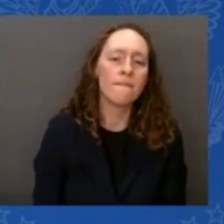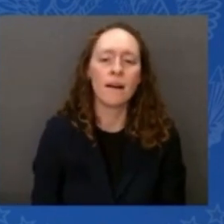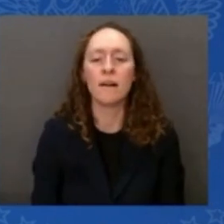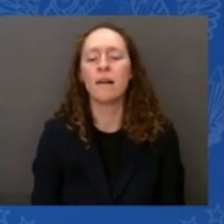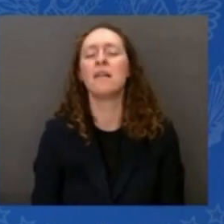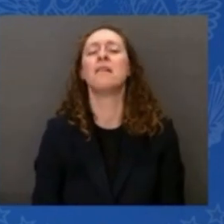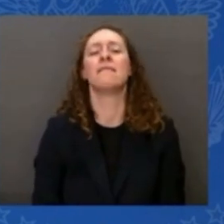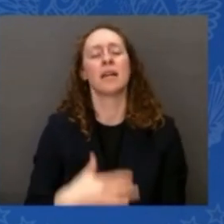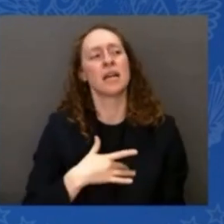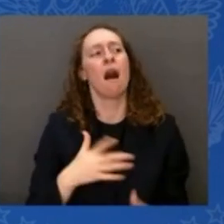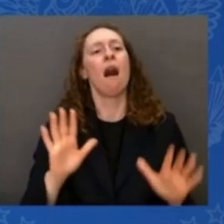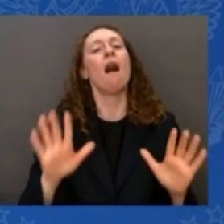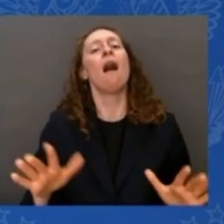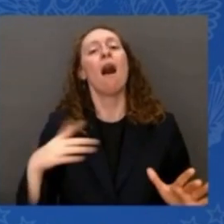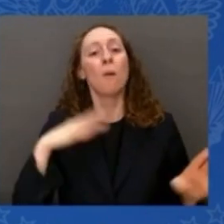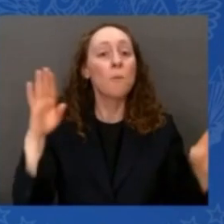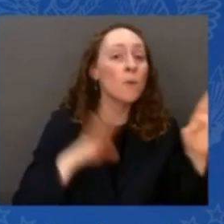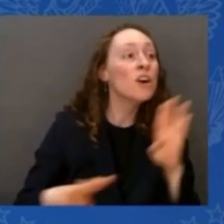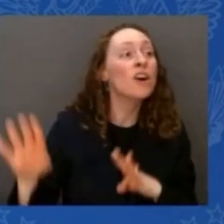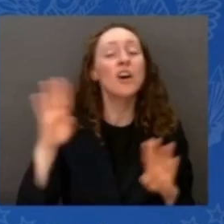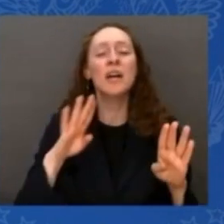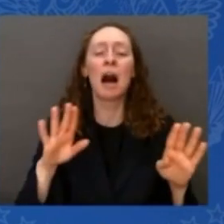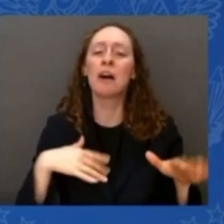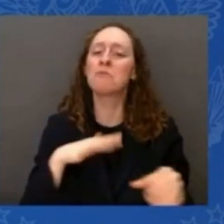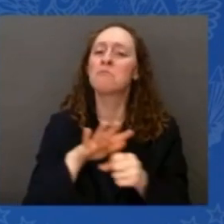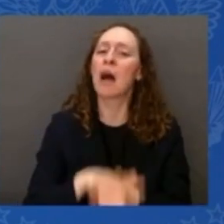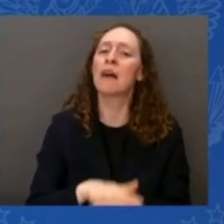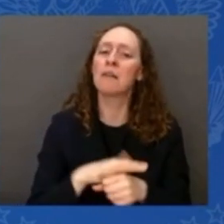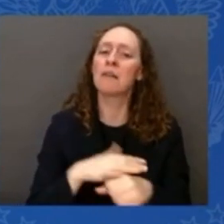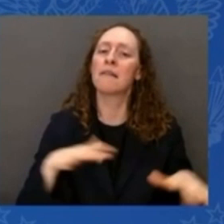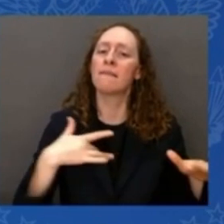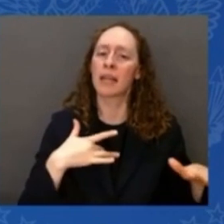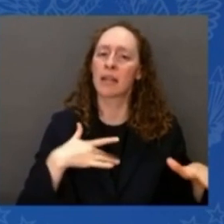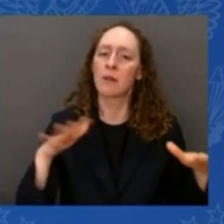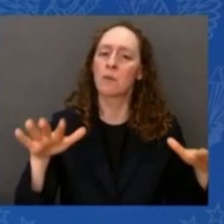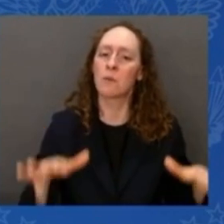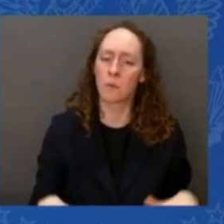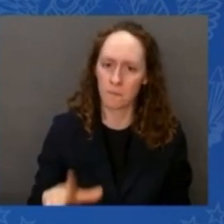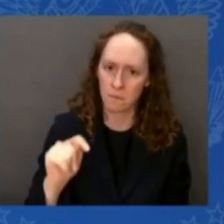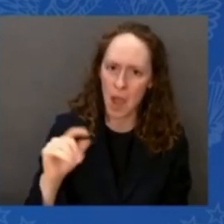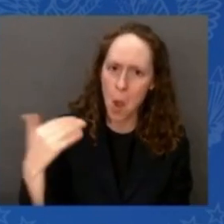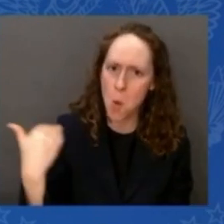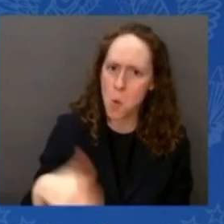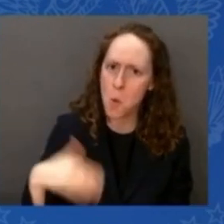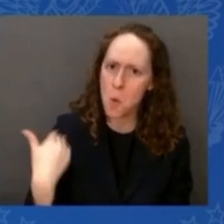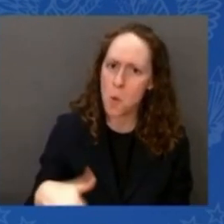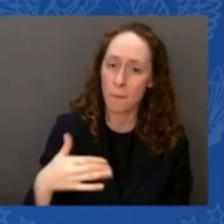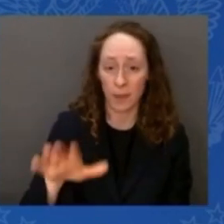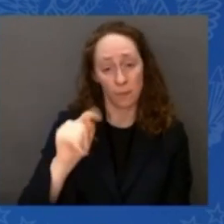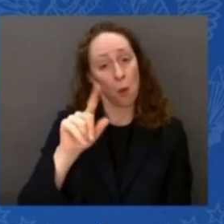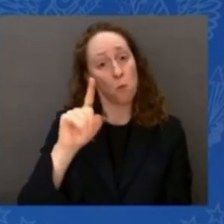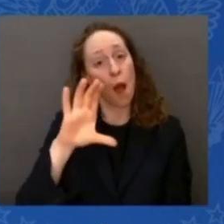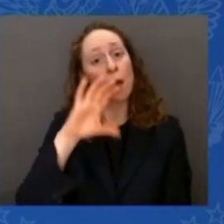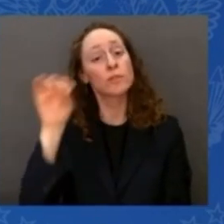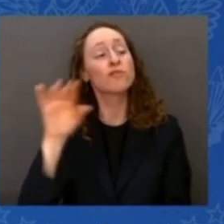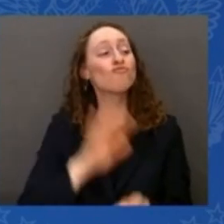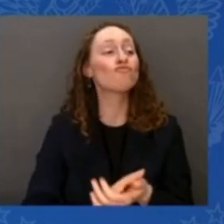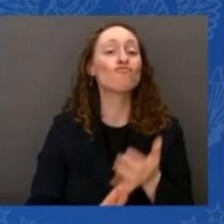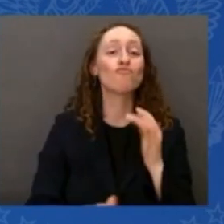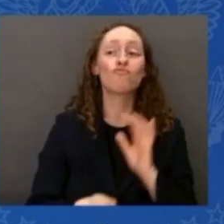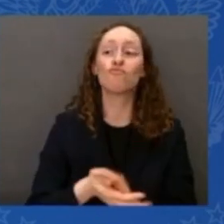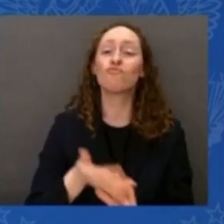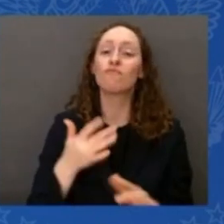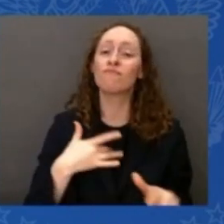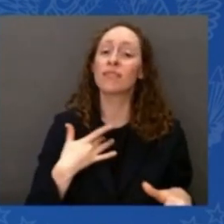we had some health care. And then we moved along, and then what happened? The Affordable Care Act